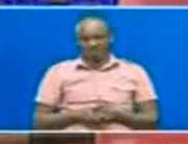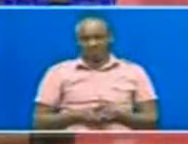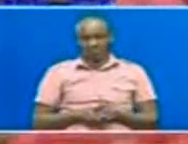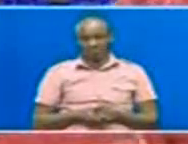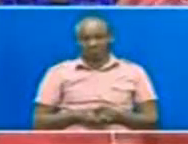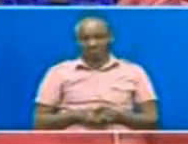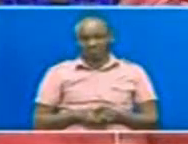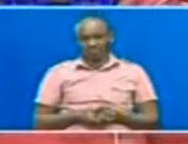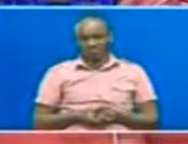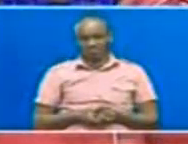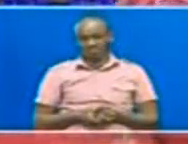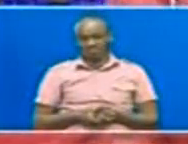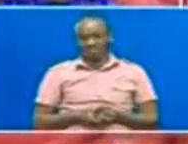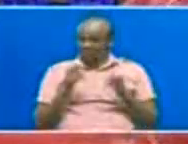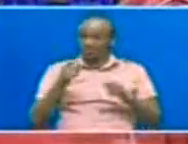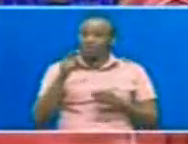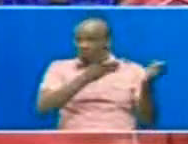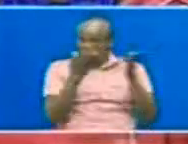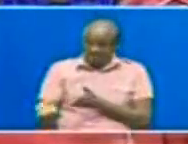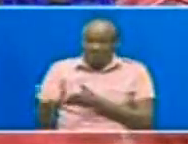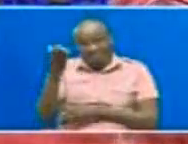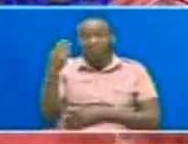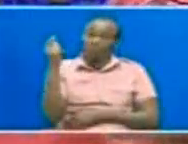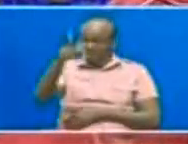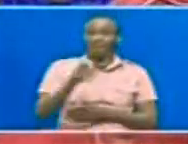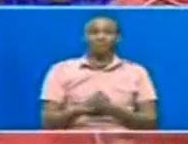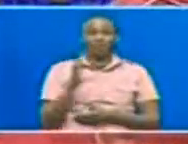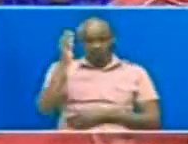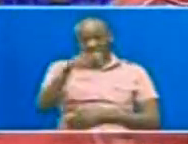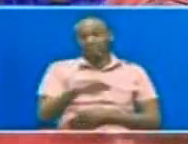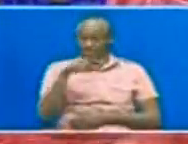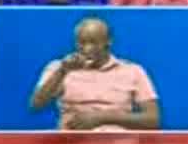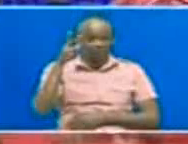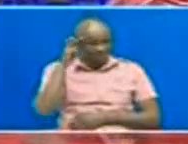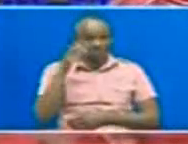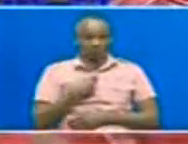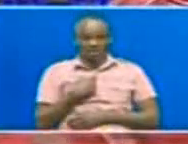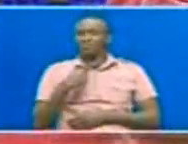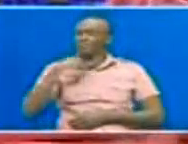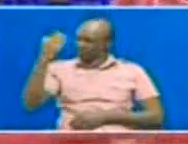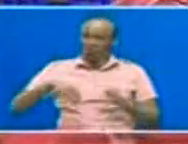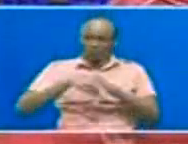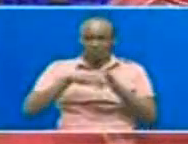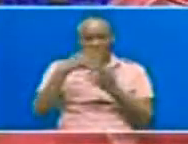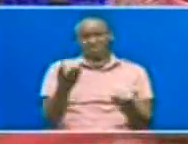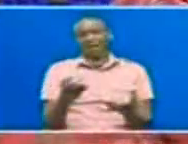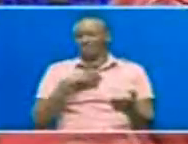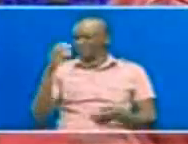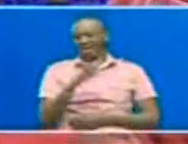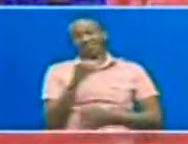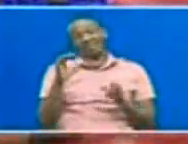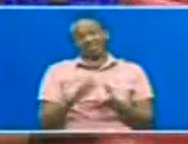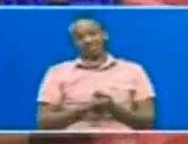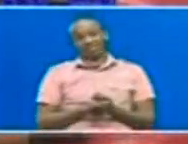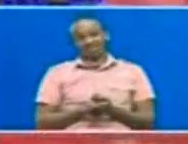if you invite me, why not to come? Yeah. I'll come and talk to them. Yes. At least they will listen to me. They will. Because I play football, I've not drunk. So if I